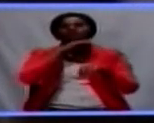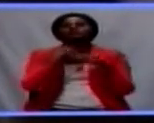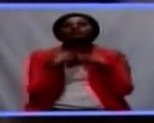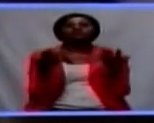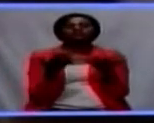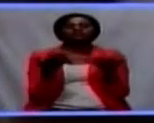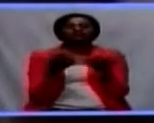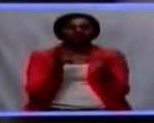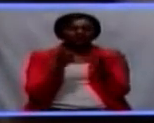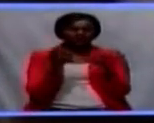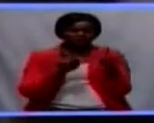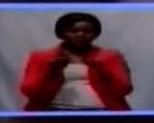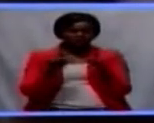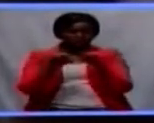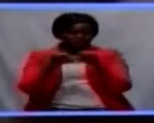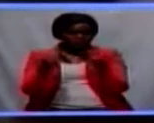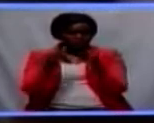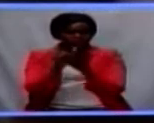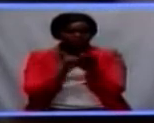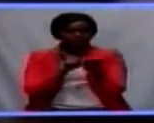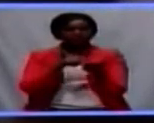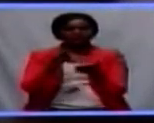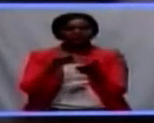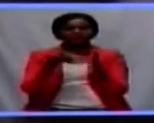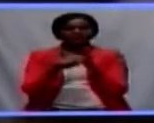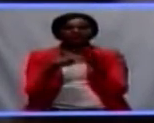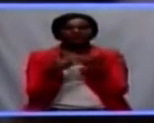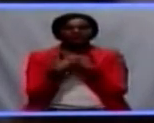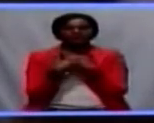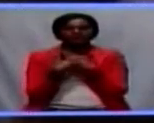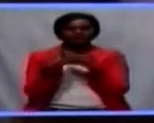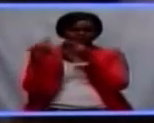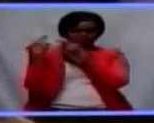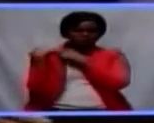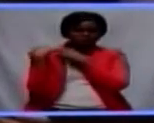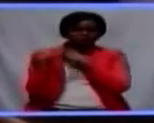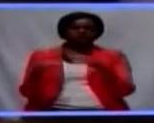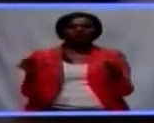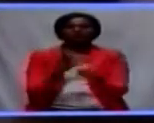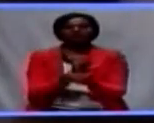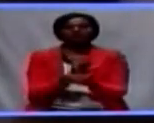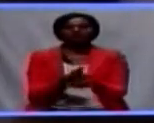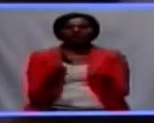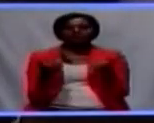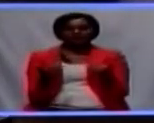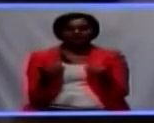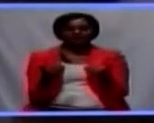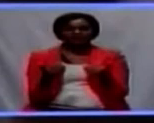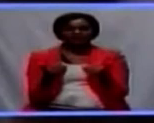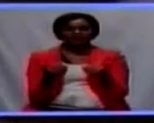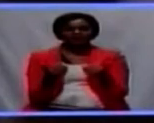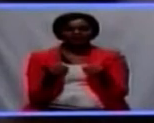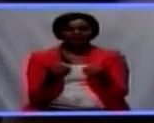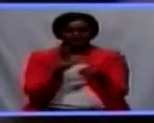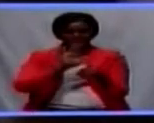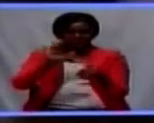defaulters come and pay, then they have the responsibility or obligation now to live up to